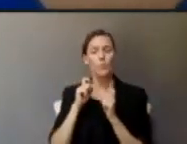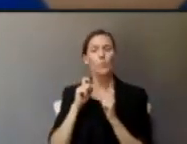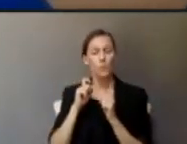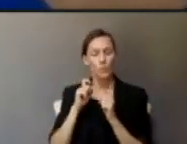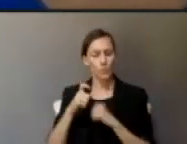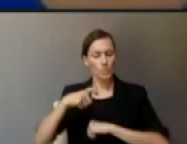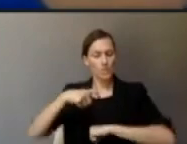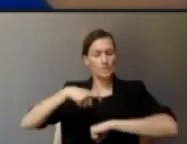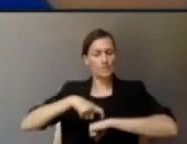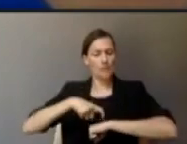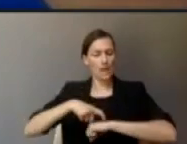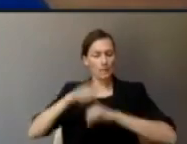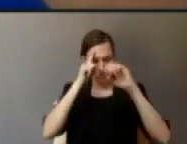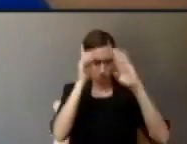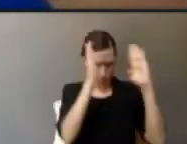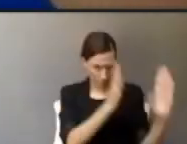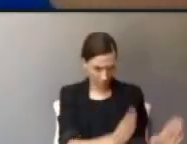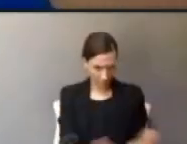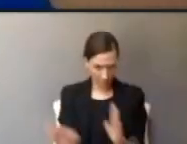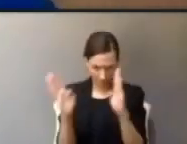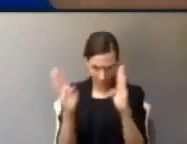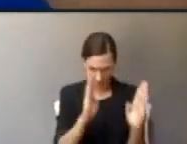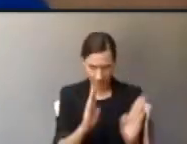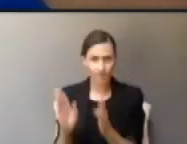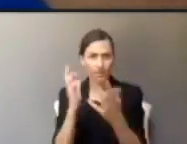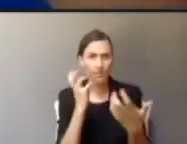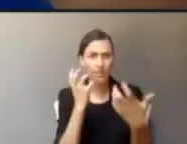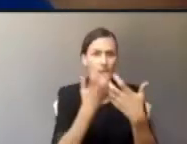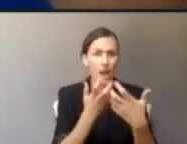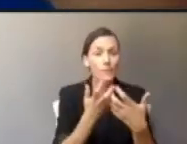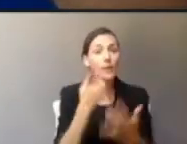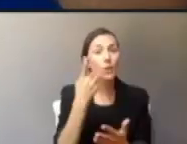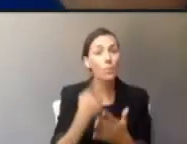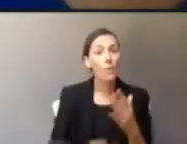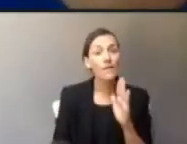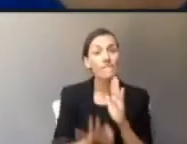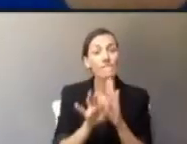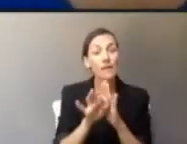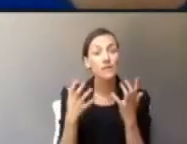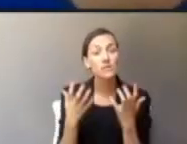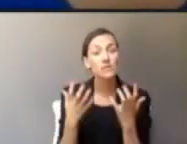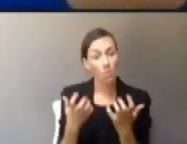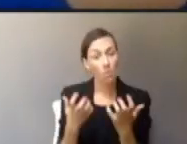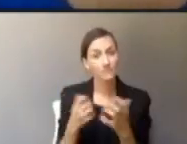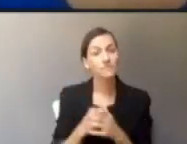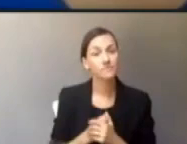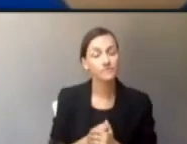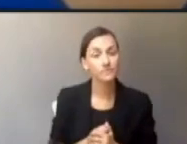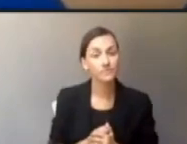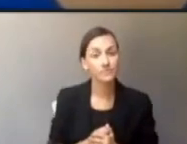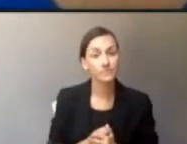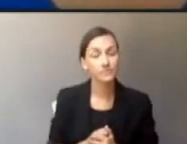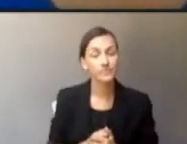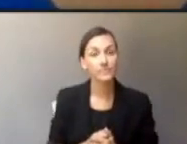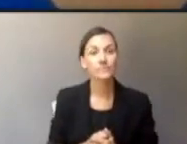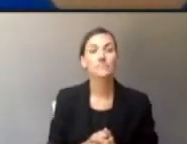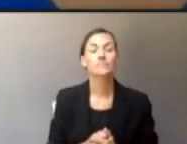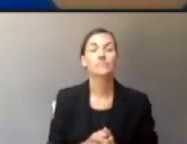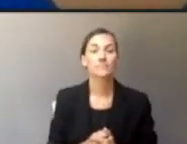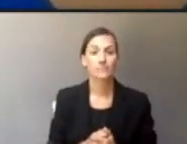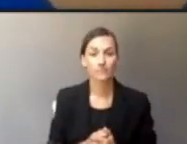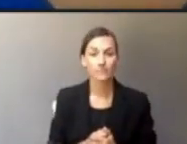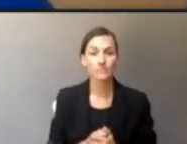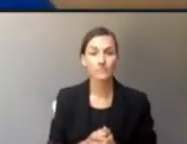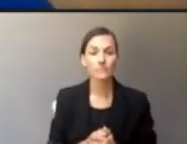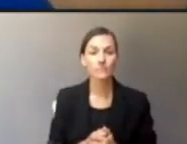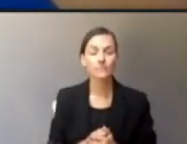and make sure that we're able to accommodate what our families are choosing for their children. So just to really at a high level